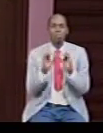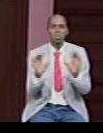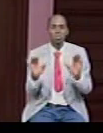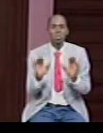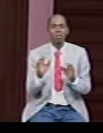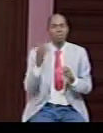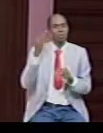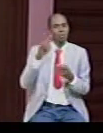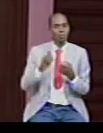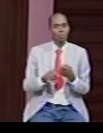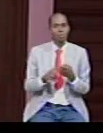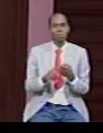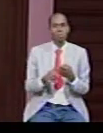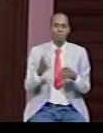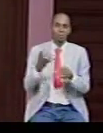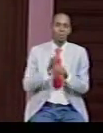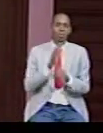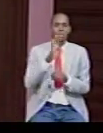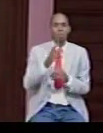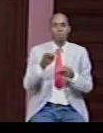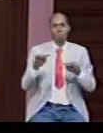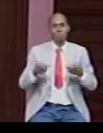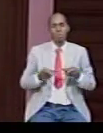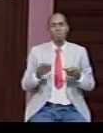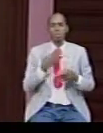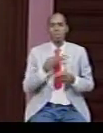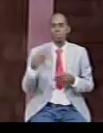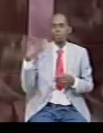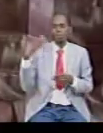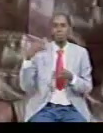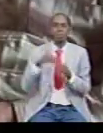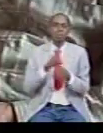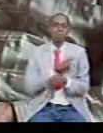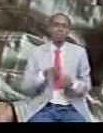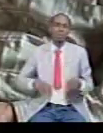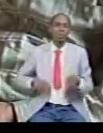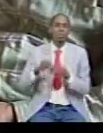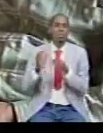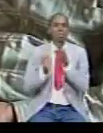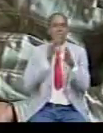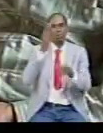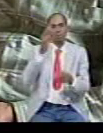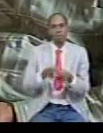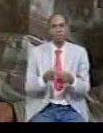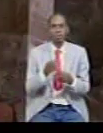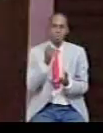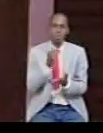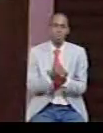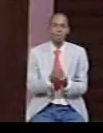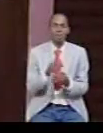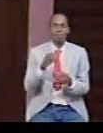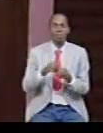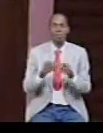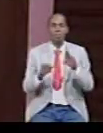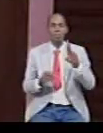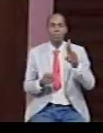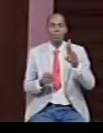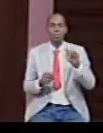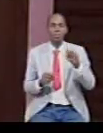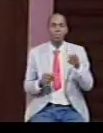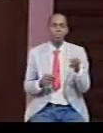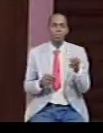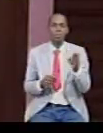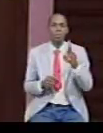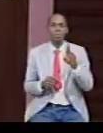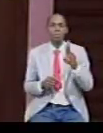your place and your position in Christ, in Jesus' name. Look at Ruth chapter 1.